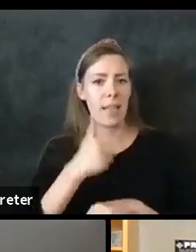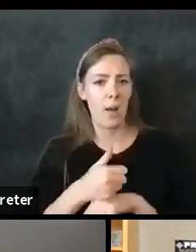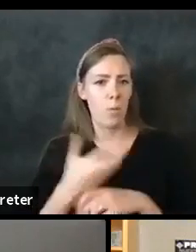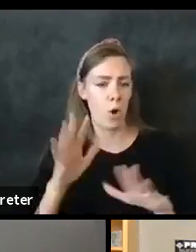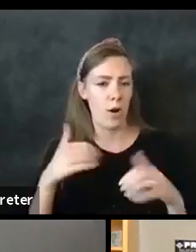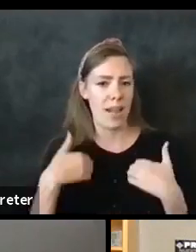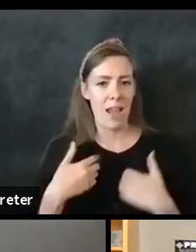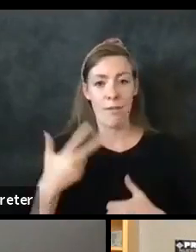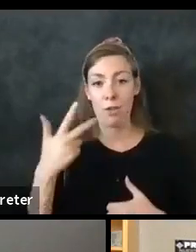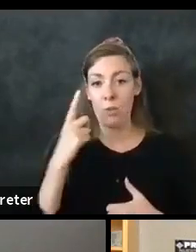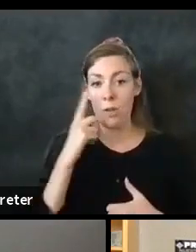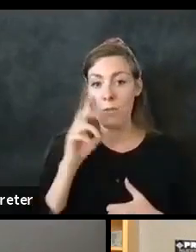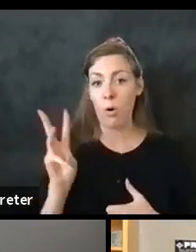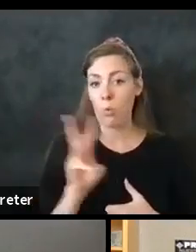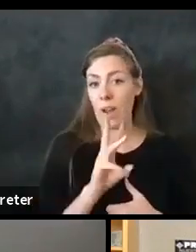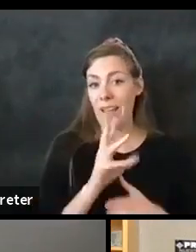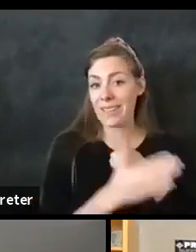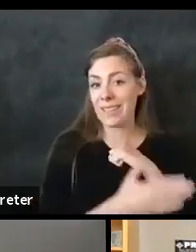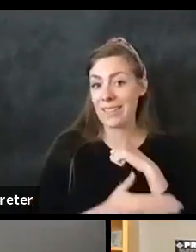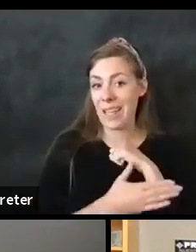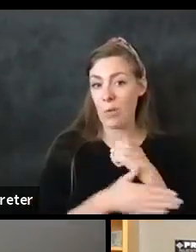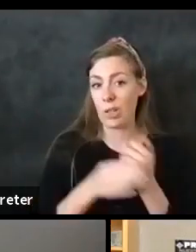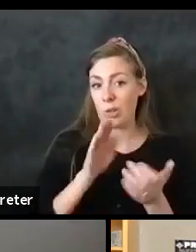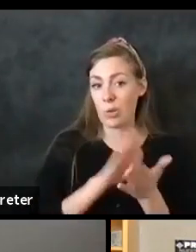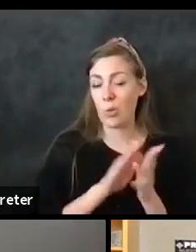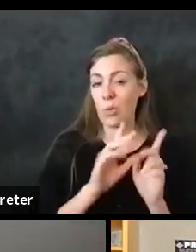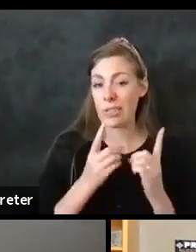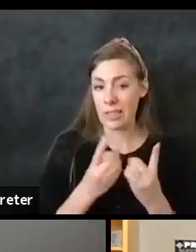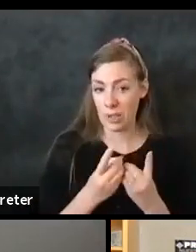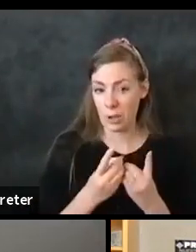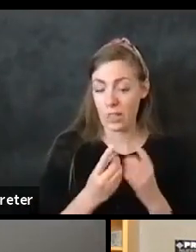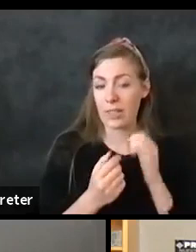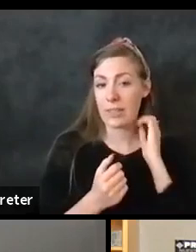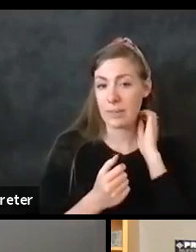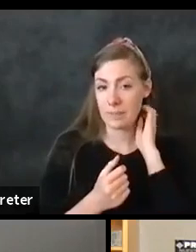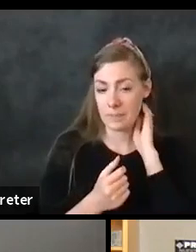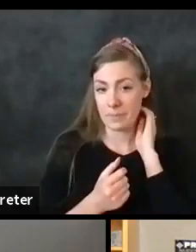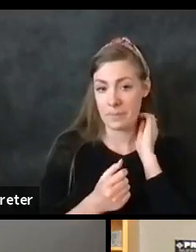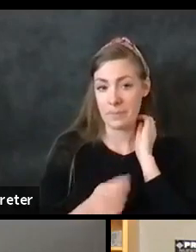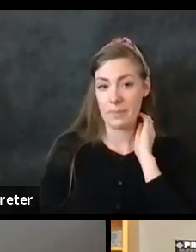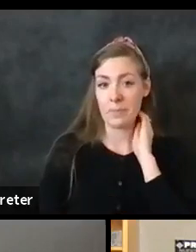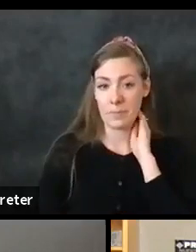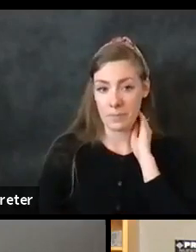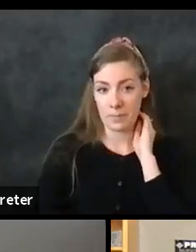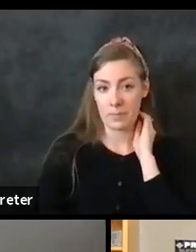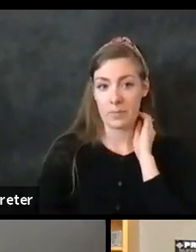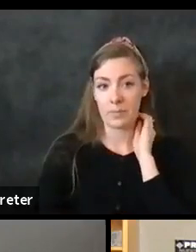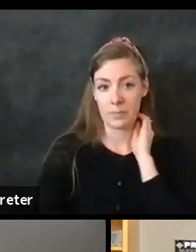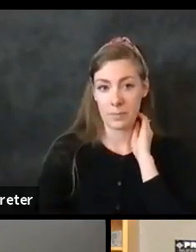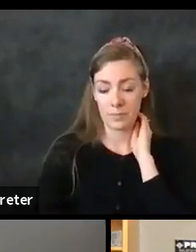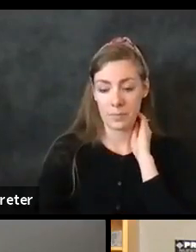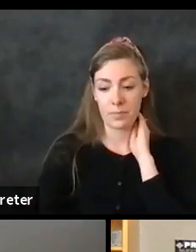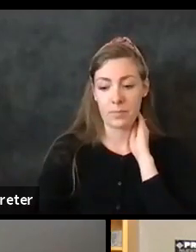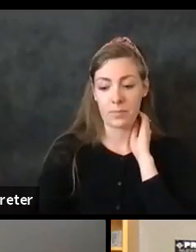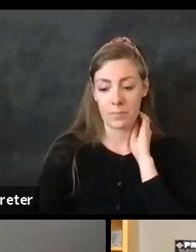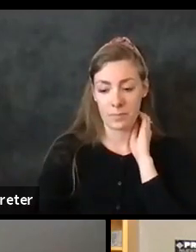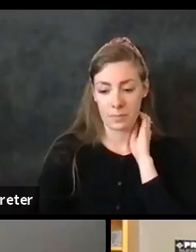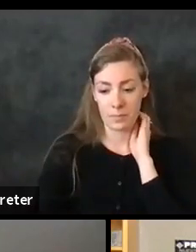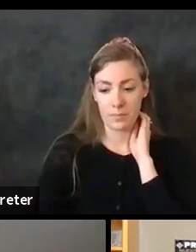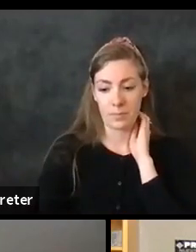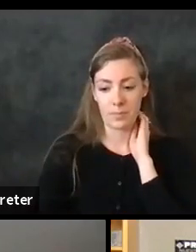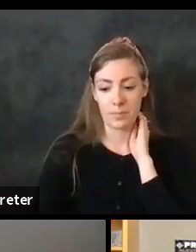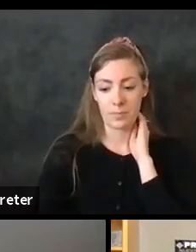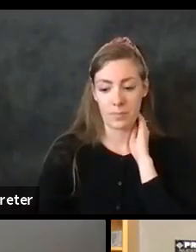for West County schools and school districts, and those dates will be announced soon.